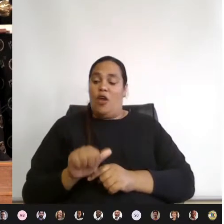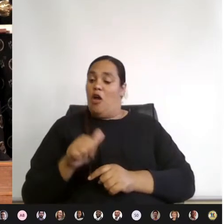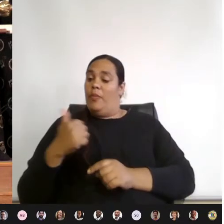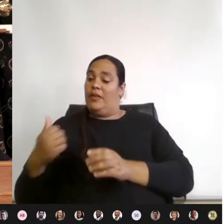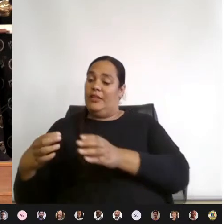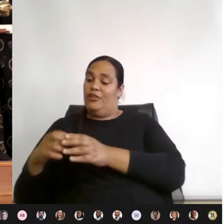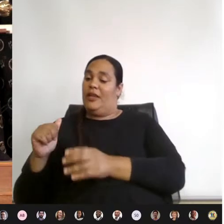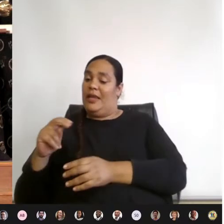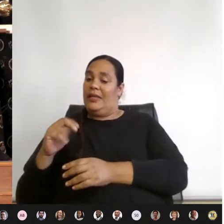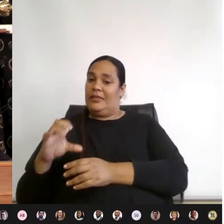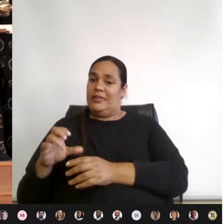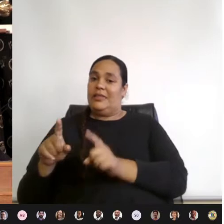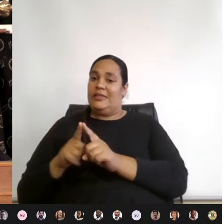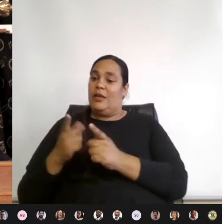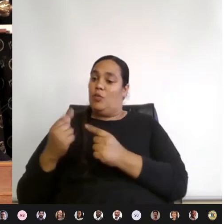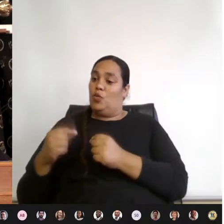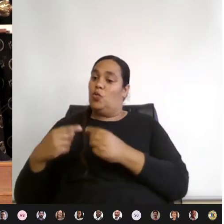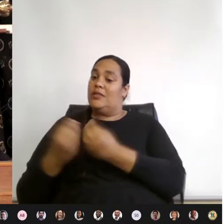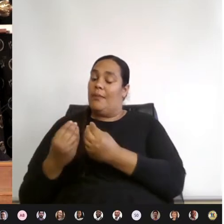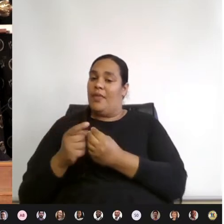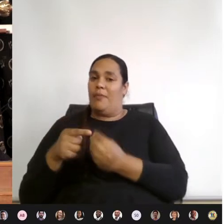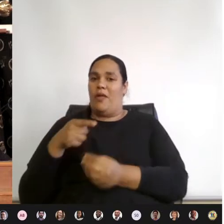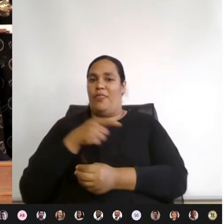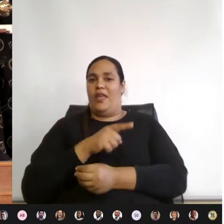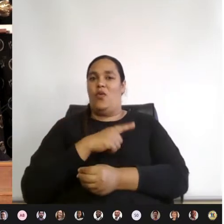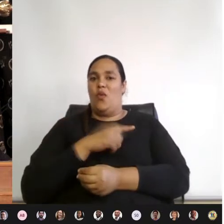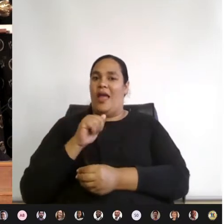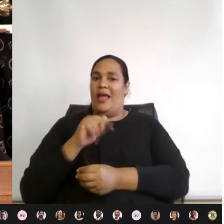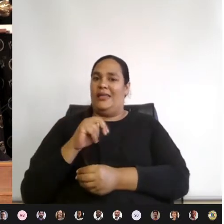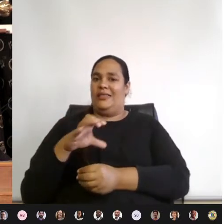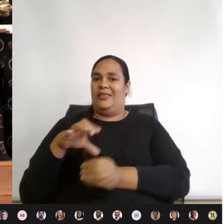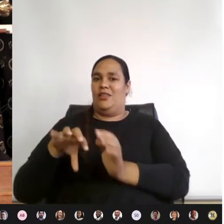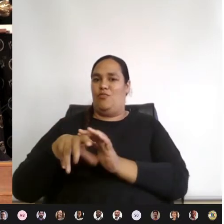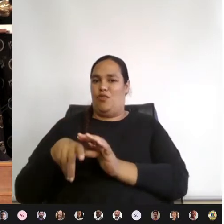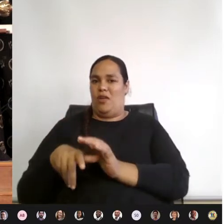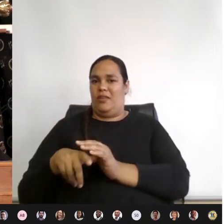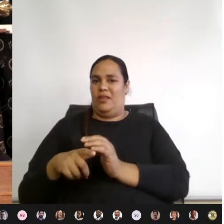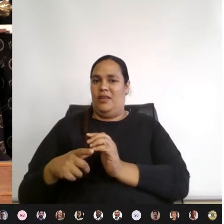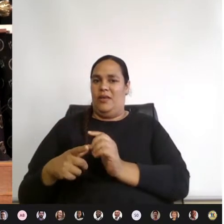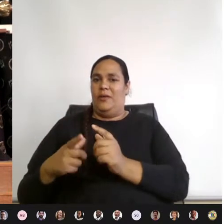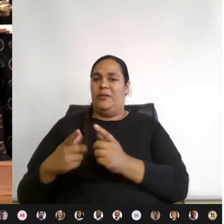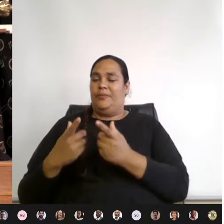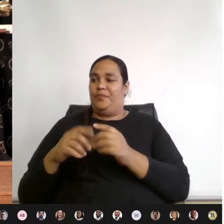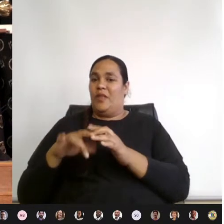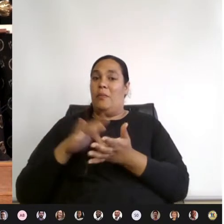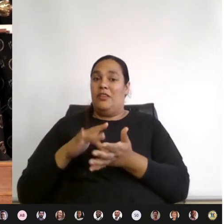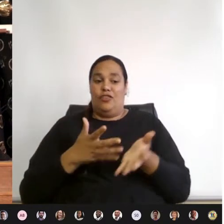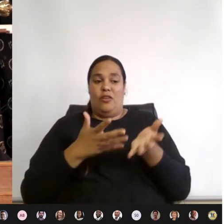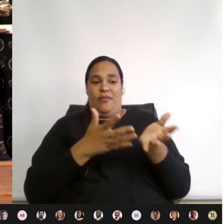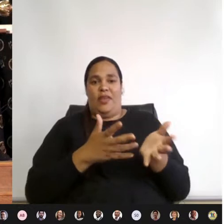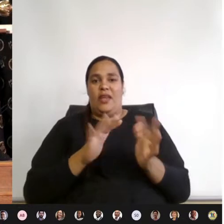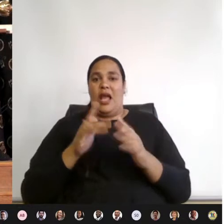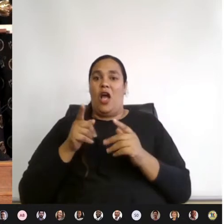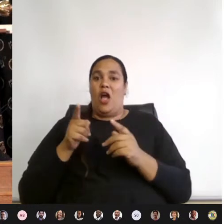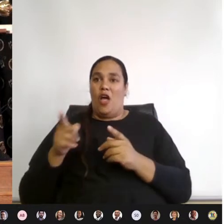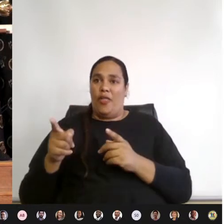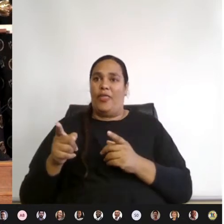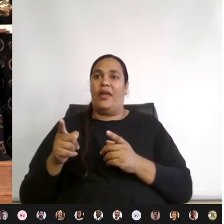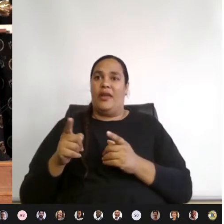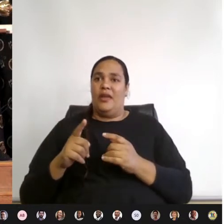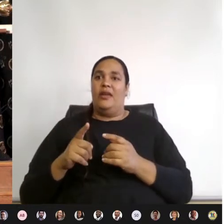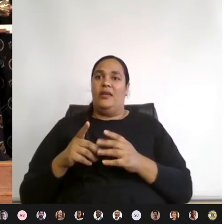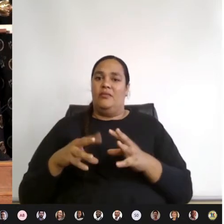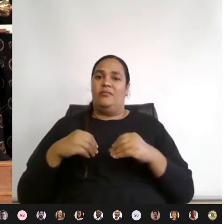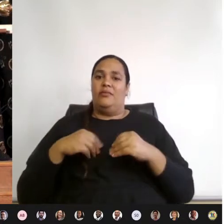taking strong positions on that as the ANC in this province, and taking a position on that and how they actually also take on their